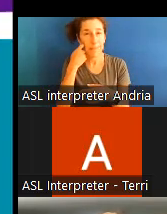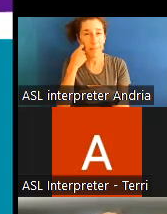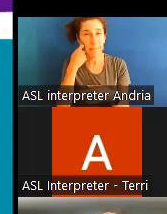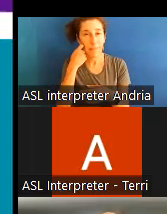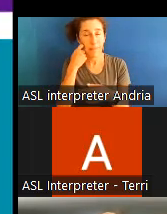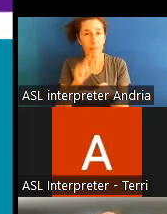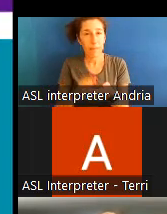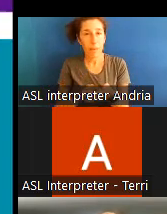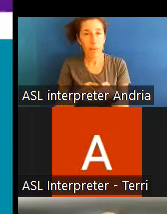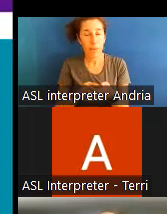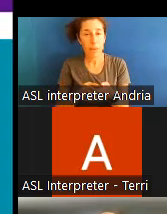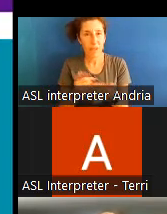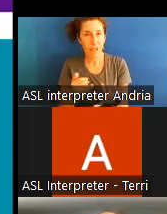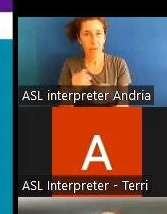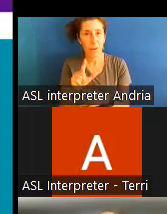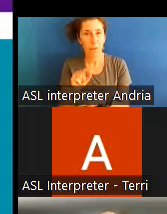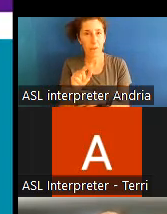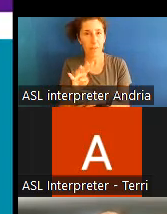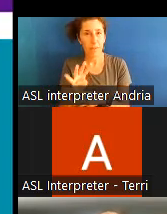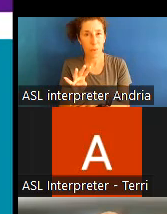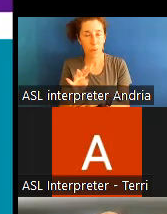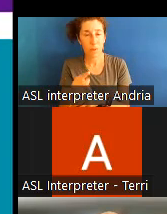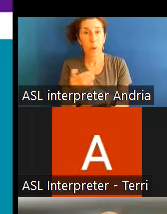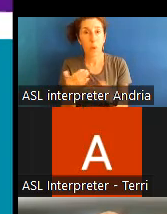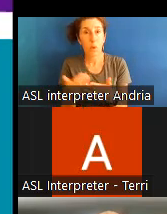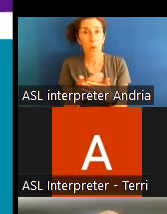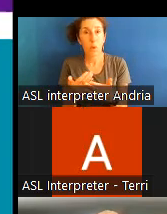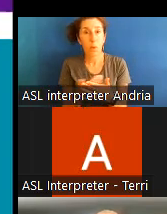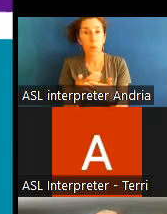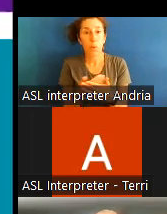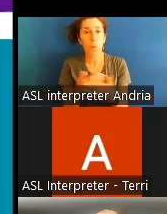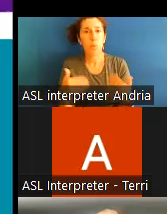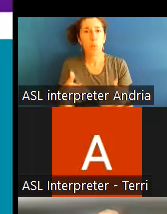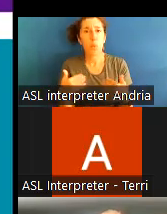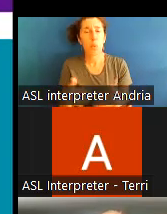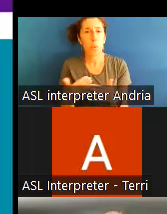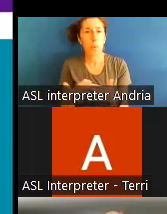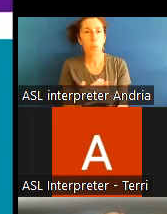2024. So this is as brand new as it gets.